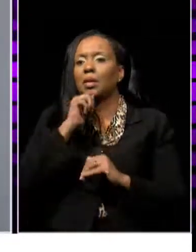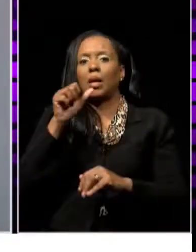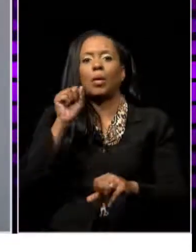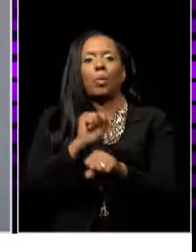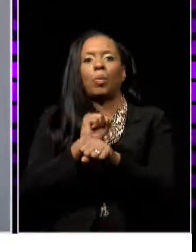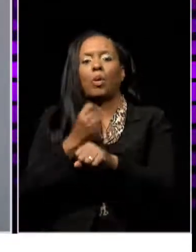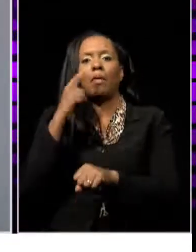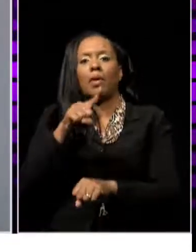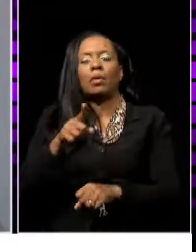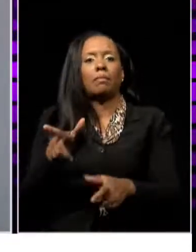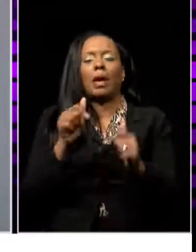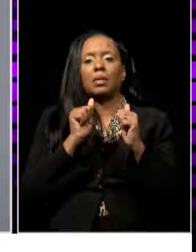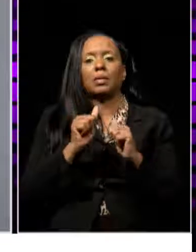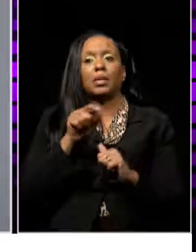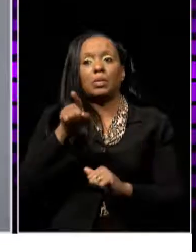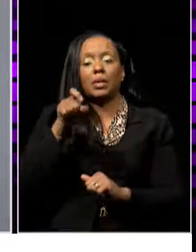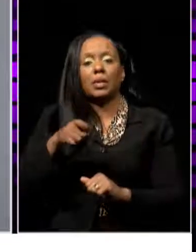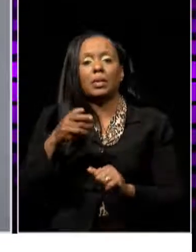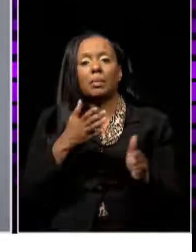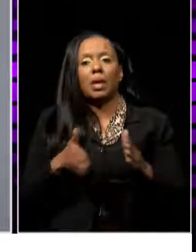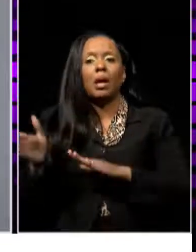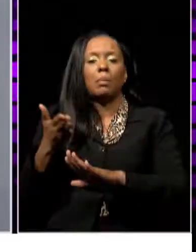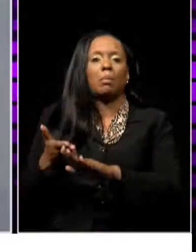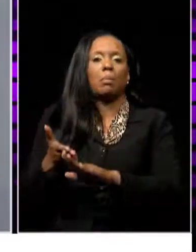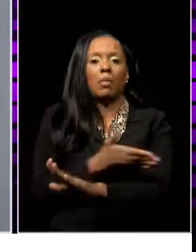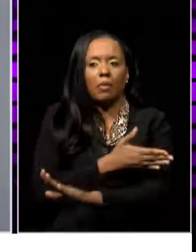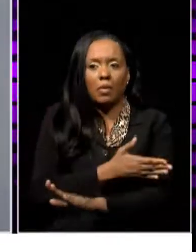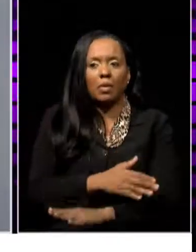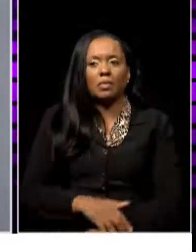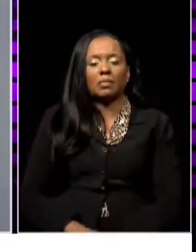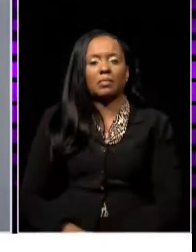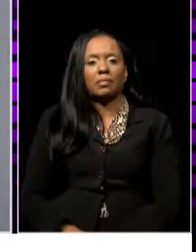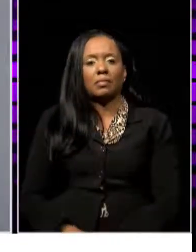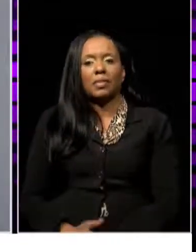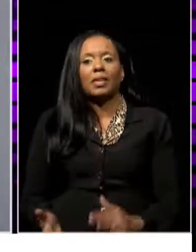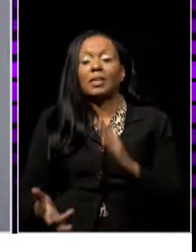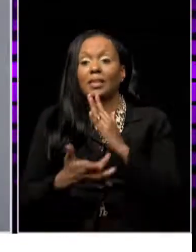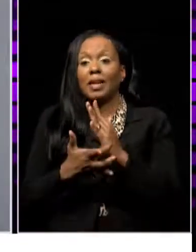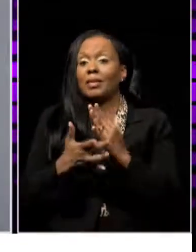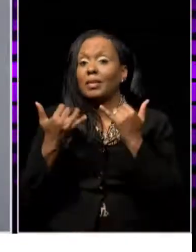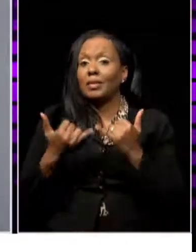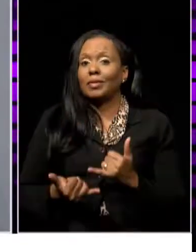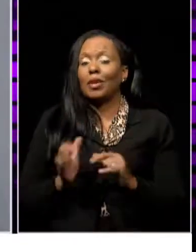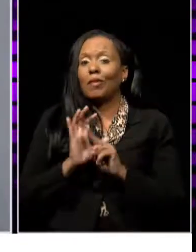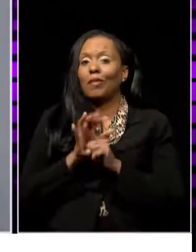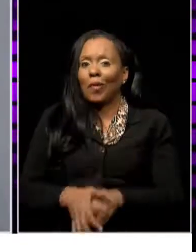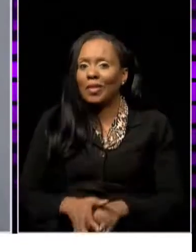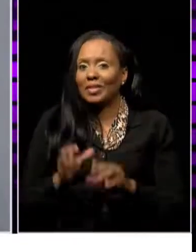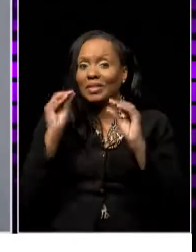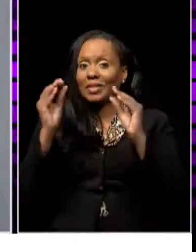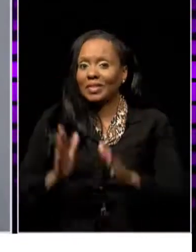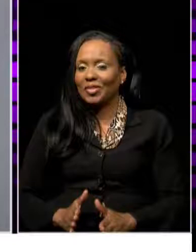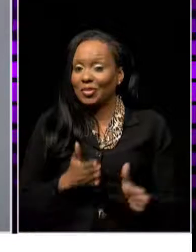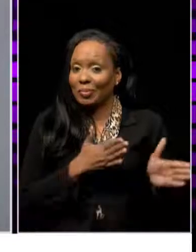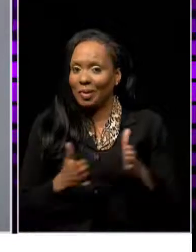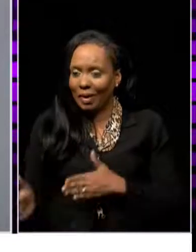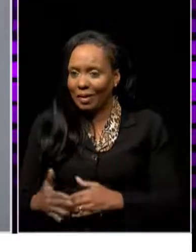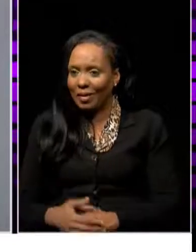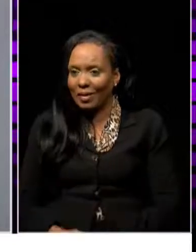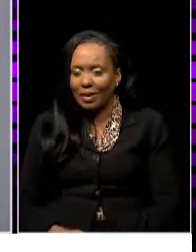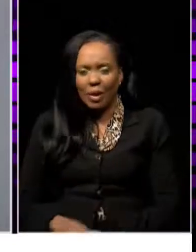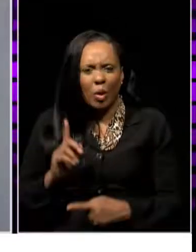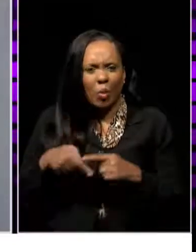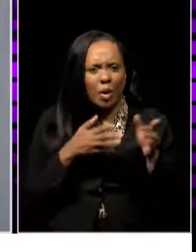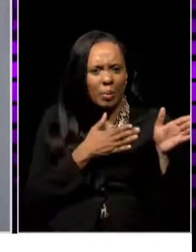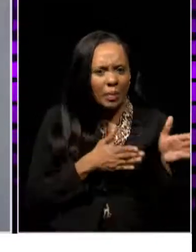plan beforehand what you want to teach. Technology will force teachers to plan. So once you plan, teaching is a lot